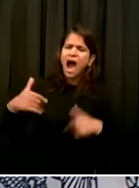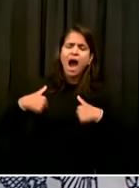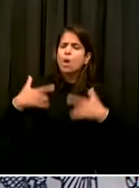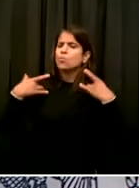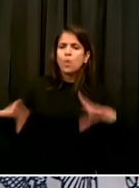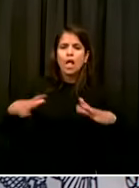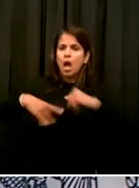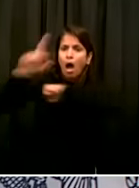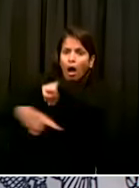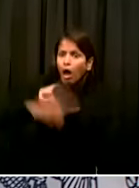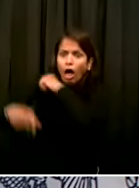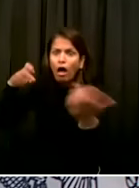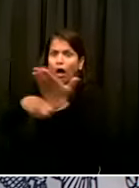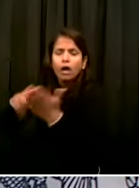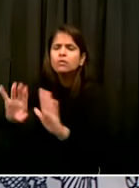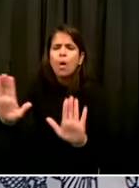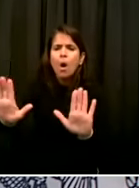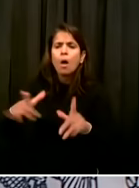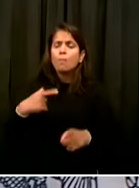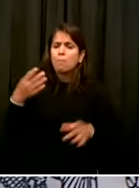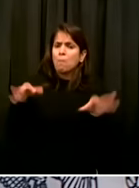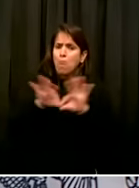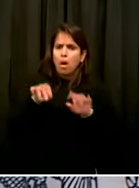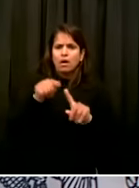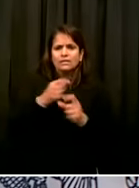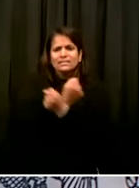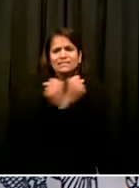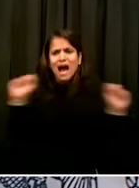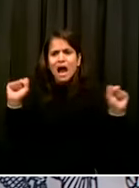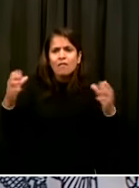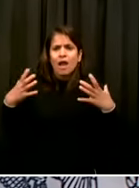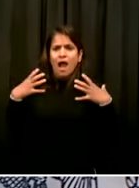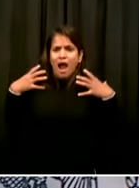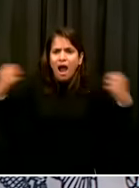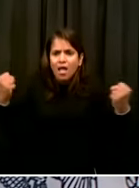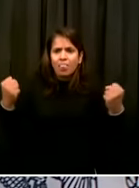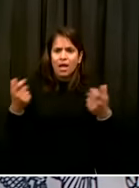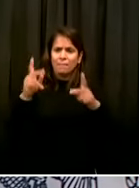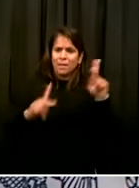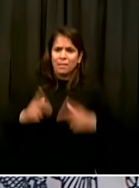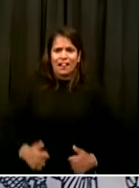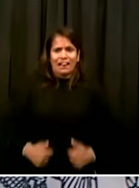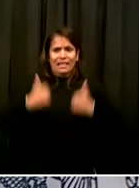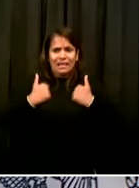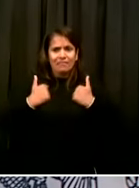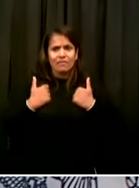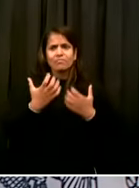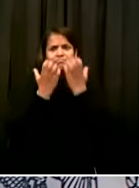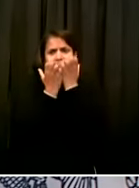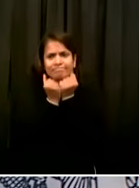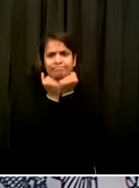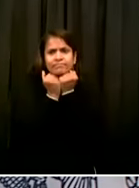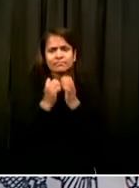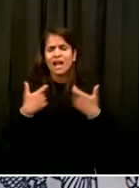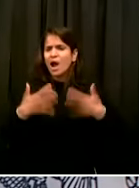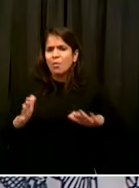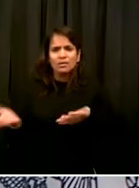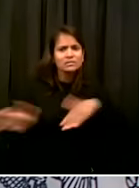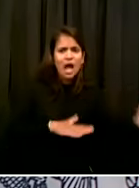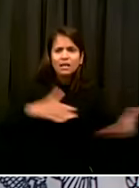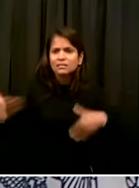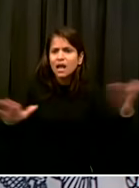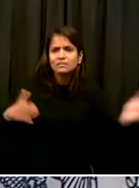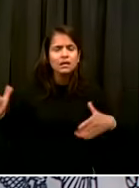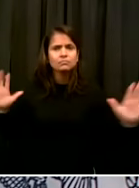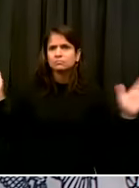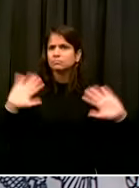us to bring back New York City, to give people back their livelihoods. It all connects. So we are doing all this to get us